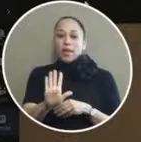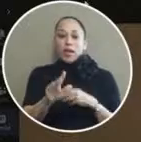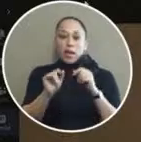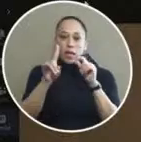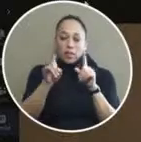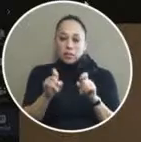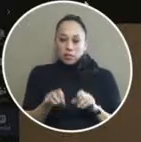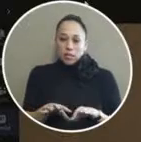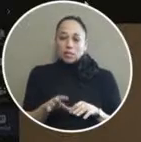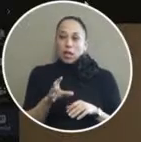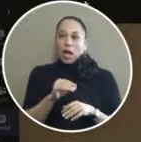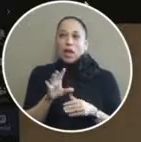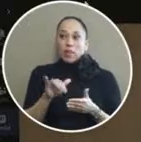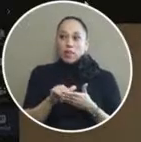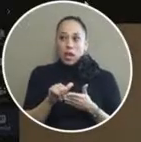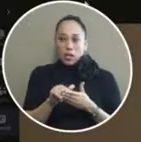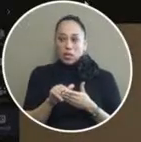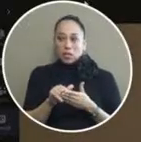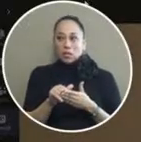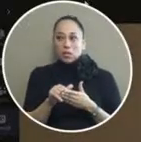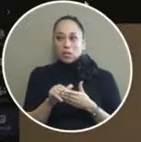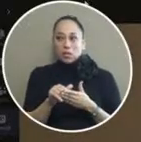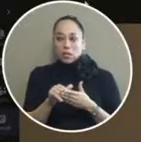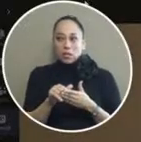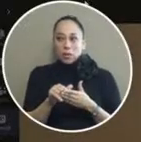of brings me to my second part about that is